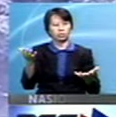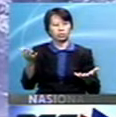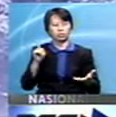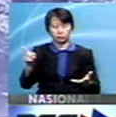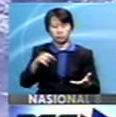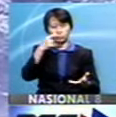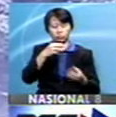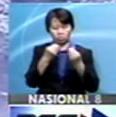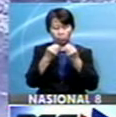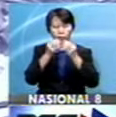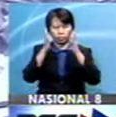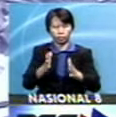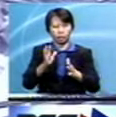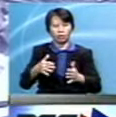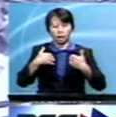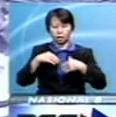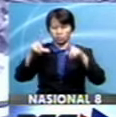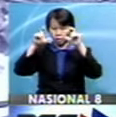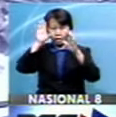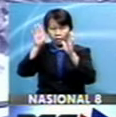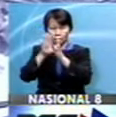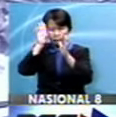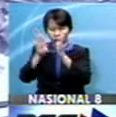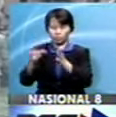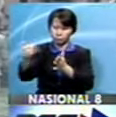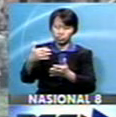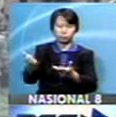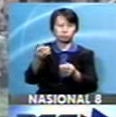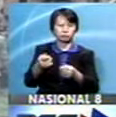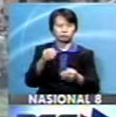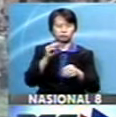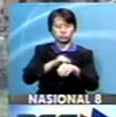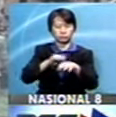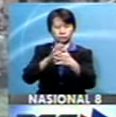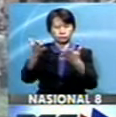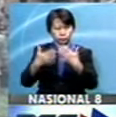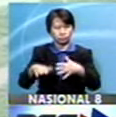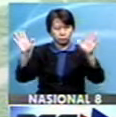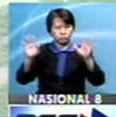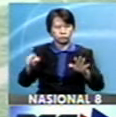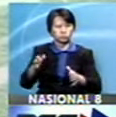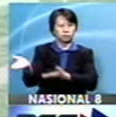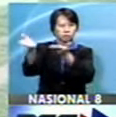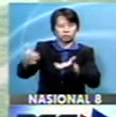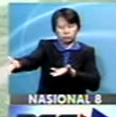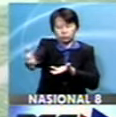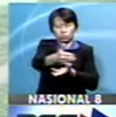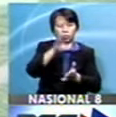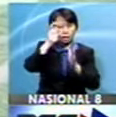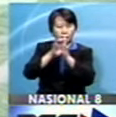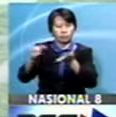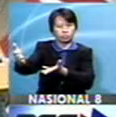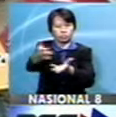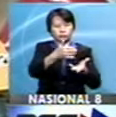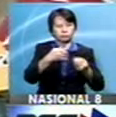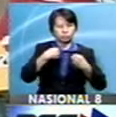She said more people took photos and they're leaving after the working period finished. That is why she thought collect some photos. She had the